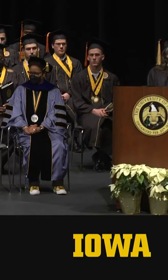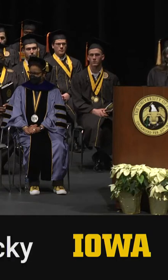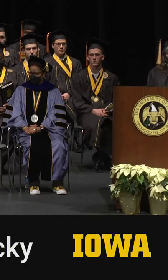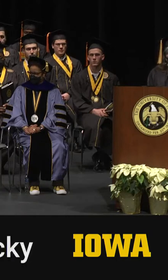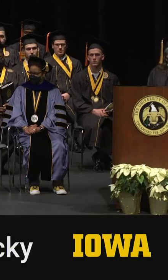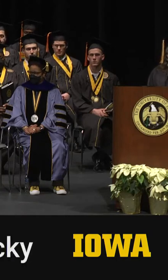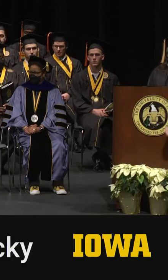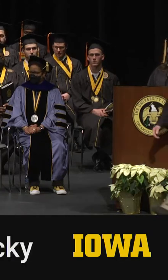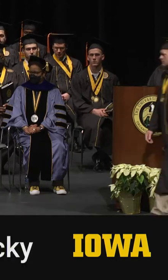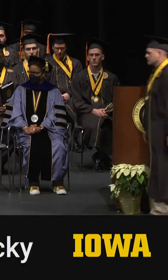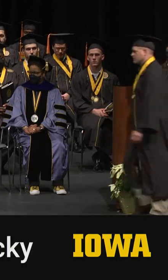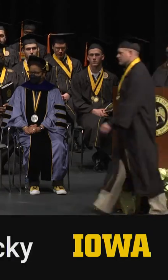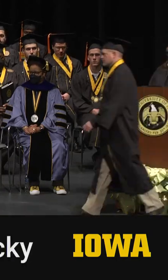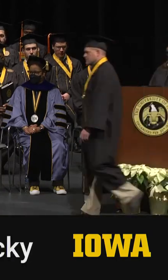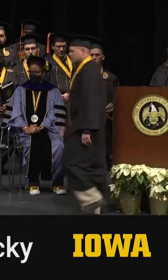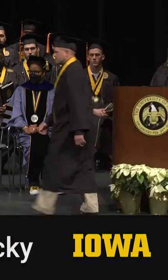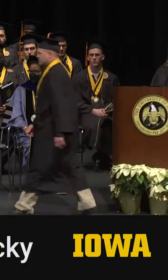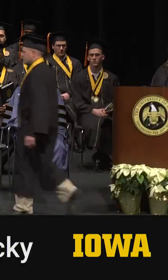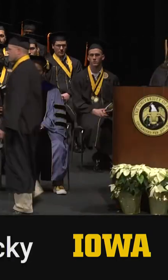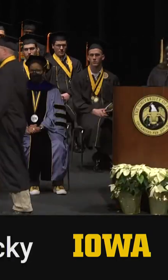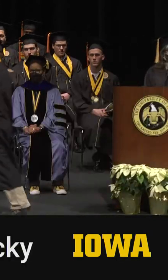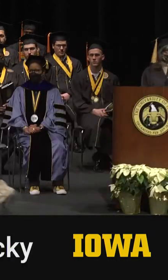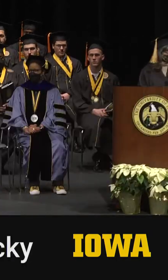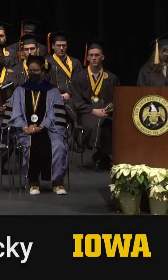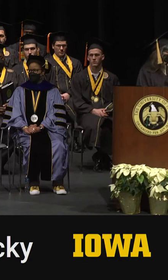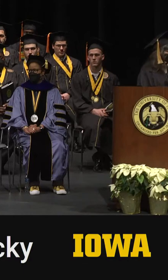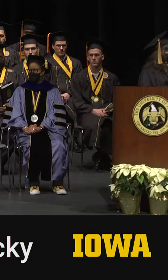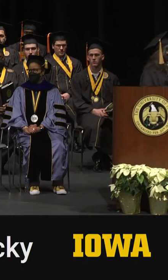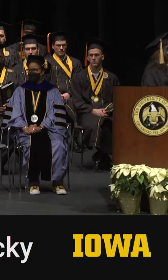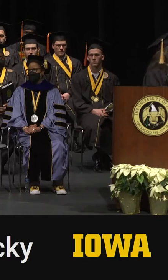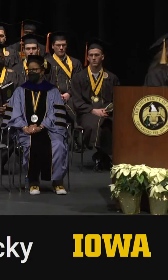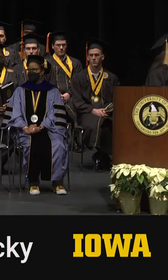Trenton Charles Verhacheski.